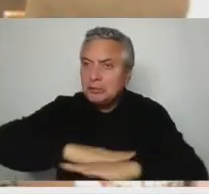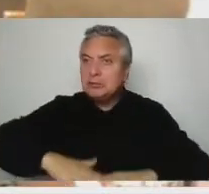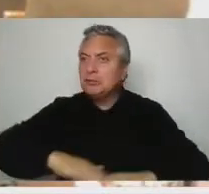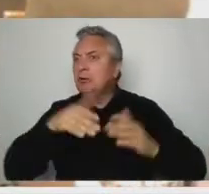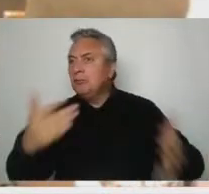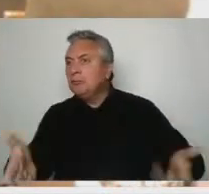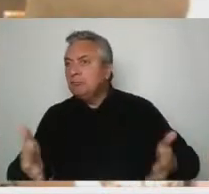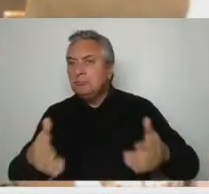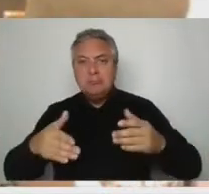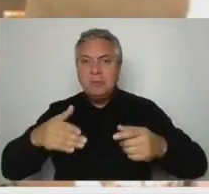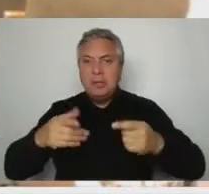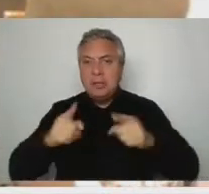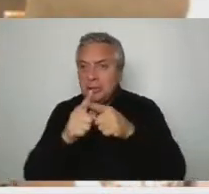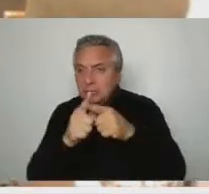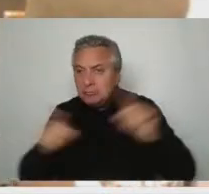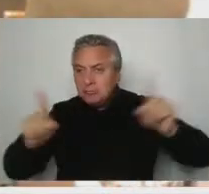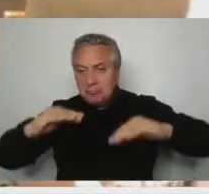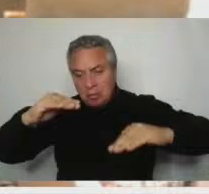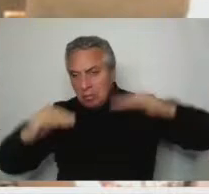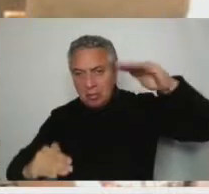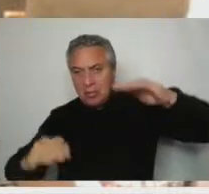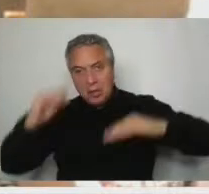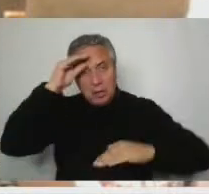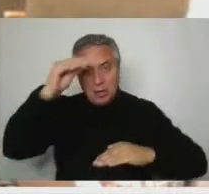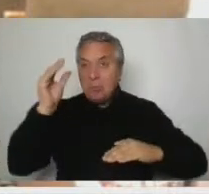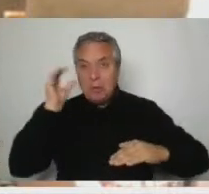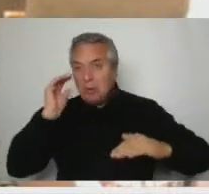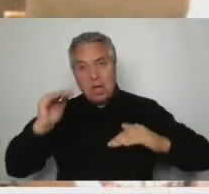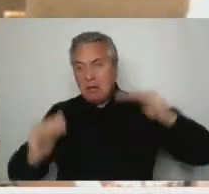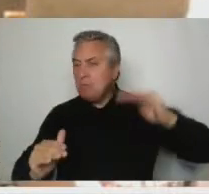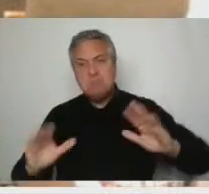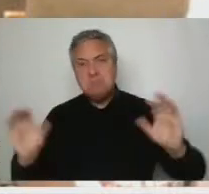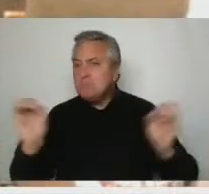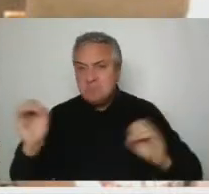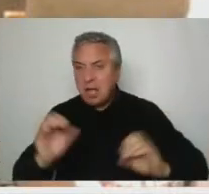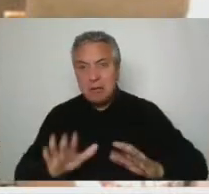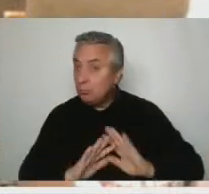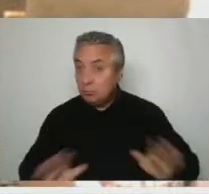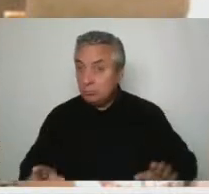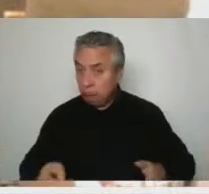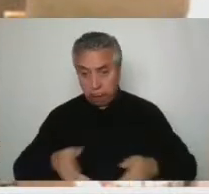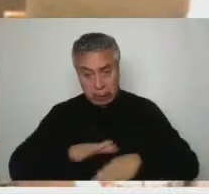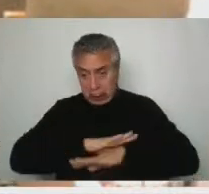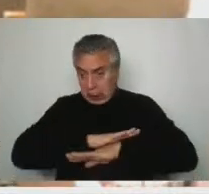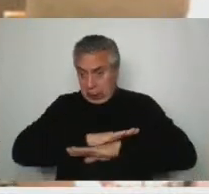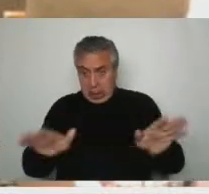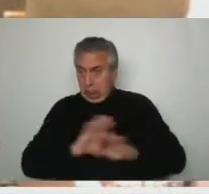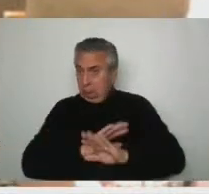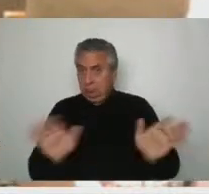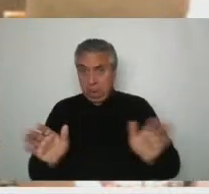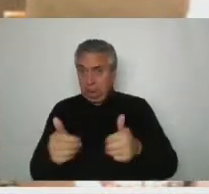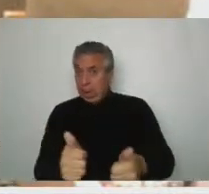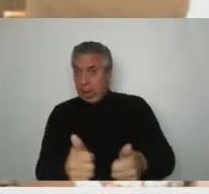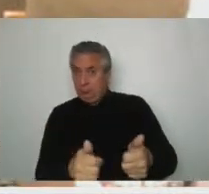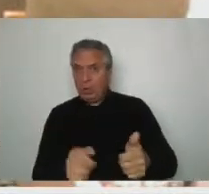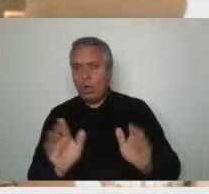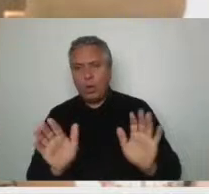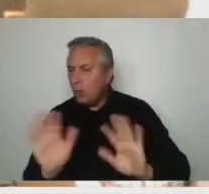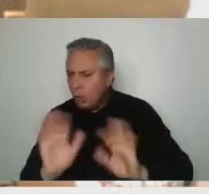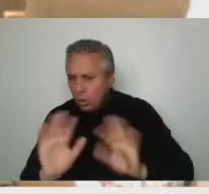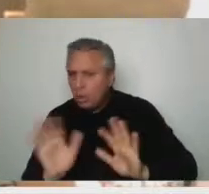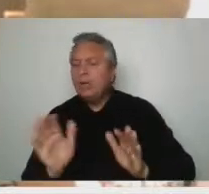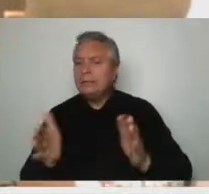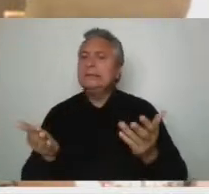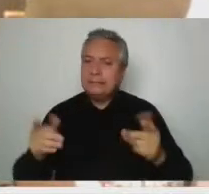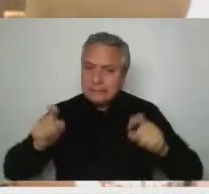students acquiring the basic skills and knowledge. It's more than that. And there's certain sectors in the population who have